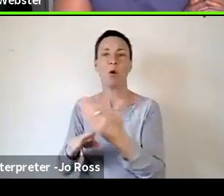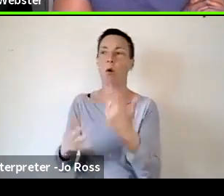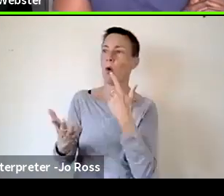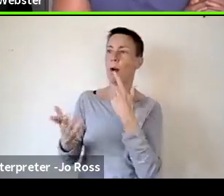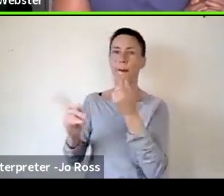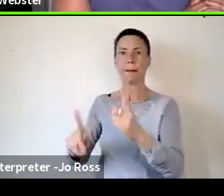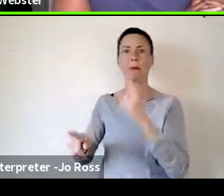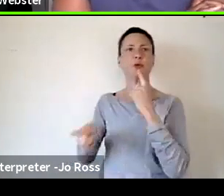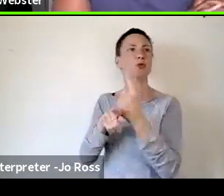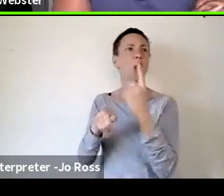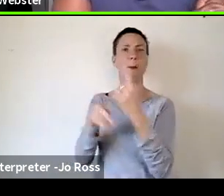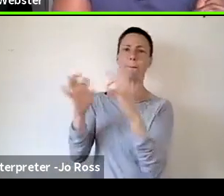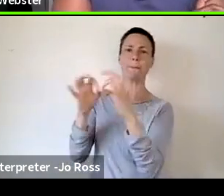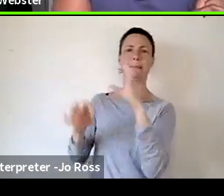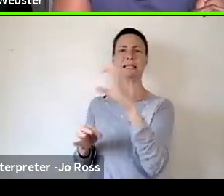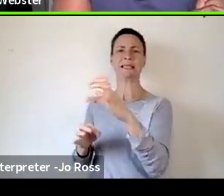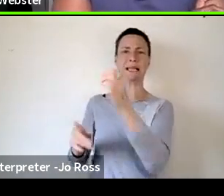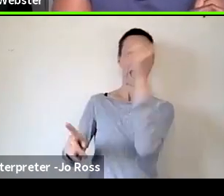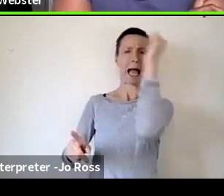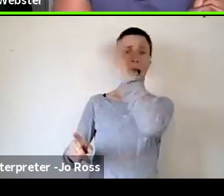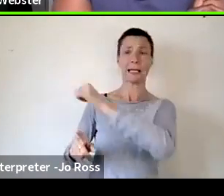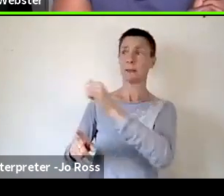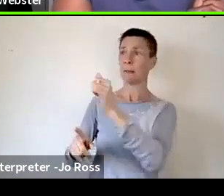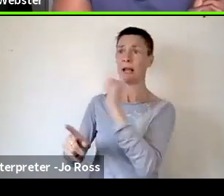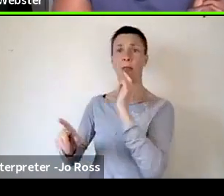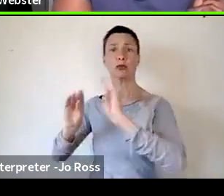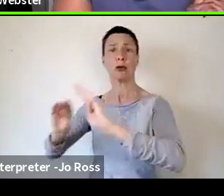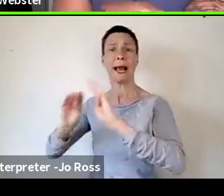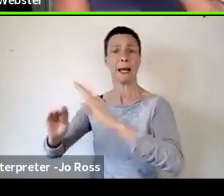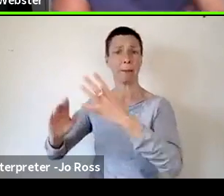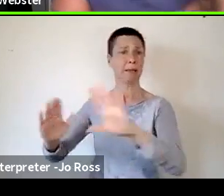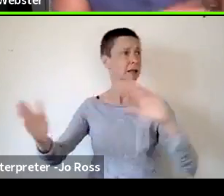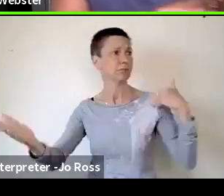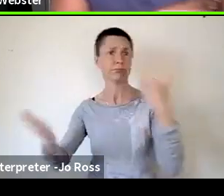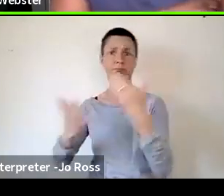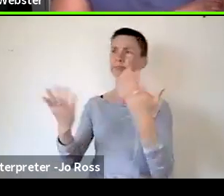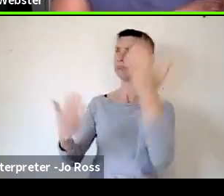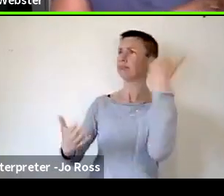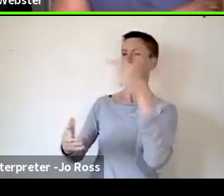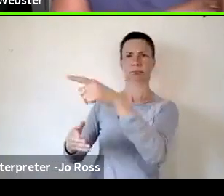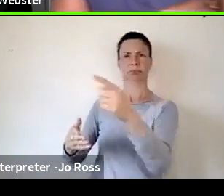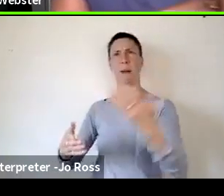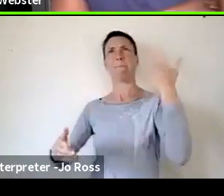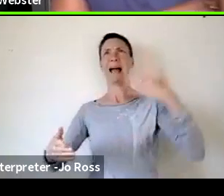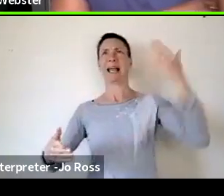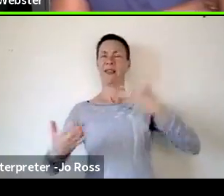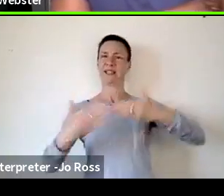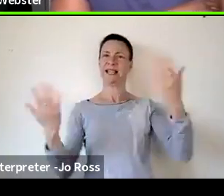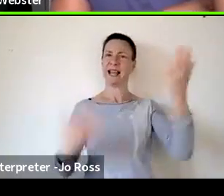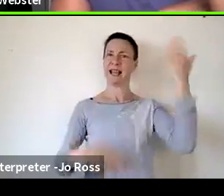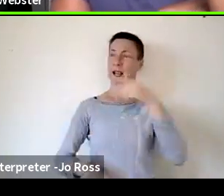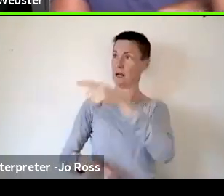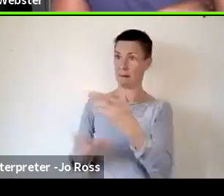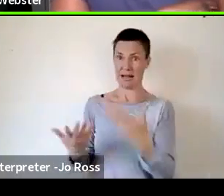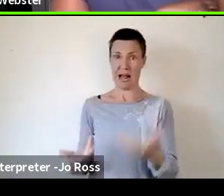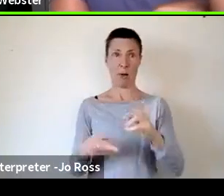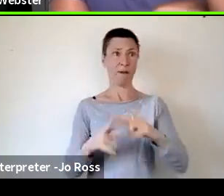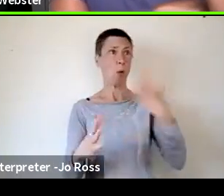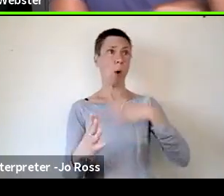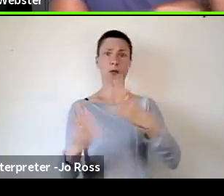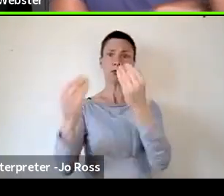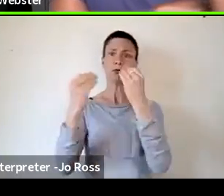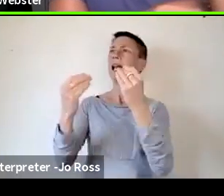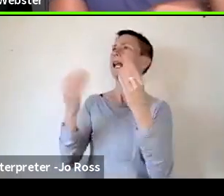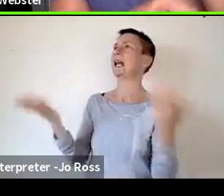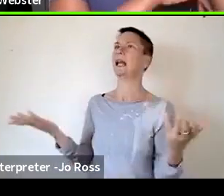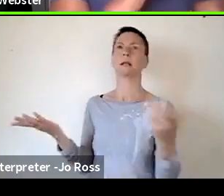people talk about the BBC Academy and the training that they got from the BBC Academy, like back in the day. But now if you want any form of